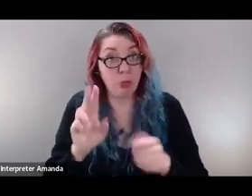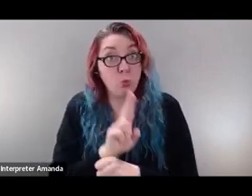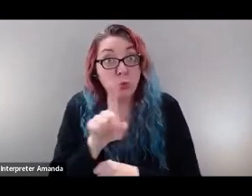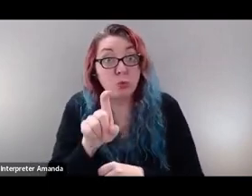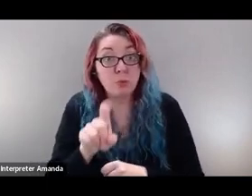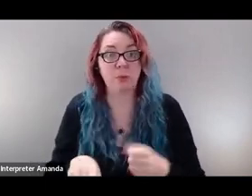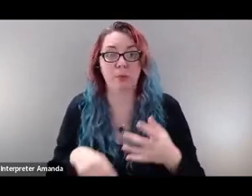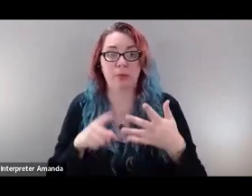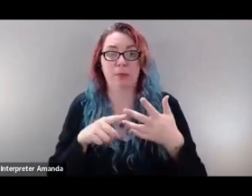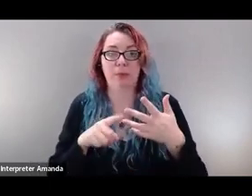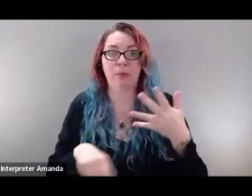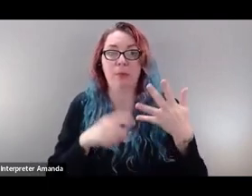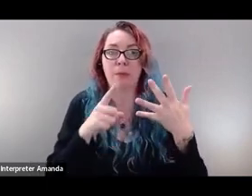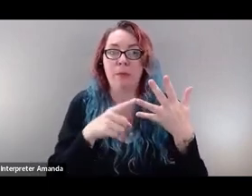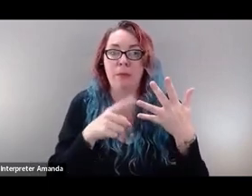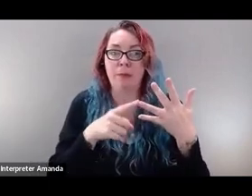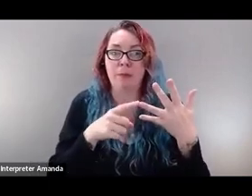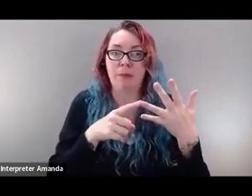initiative coming up?